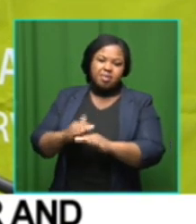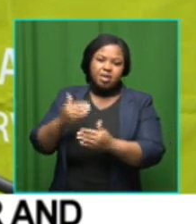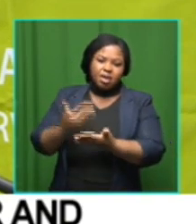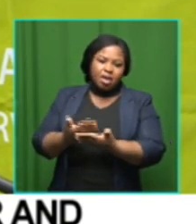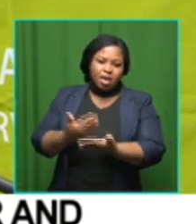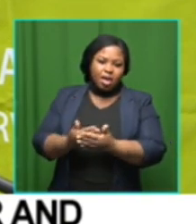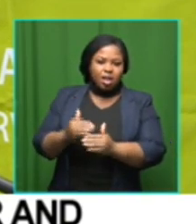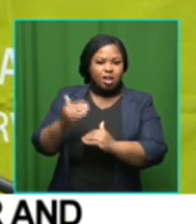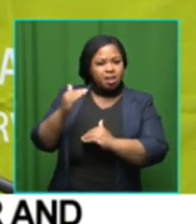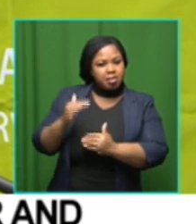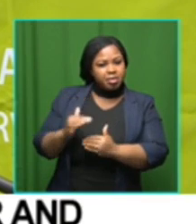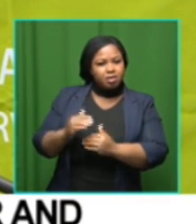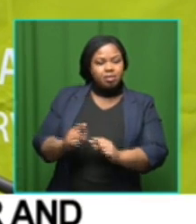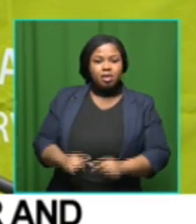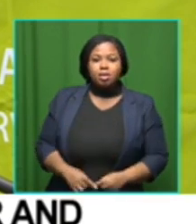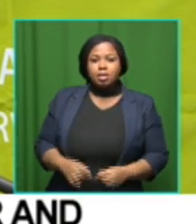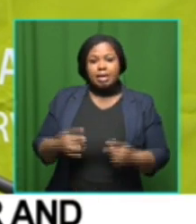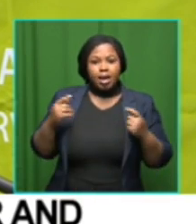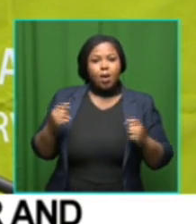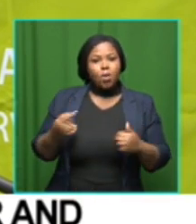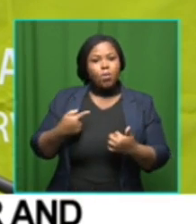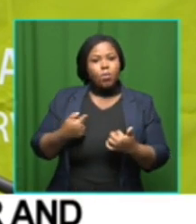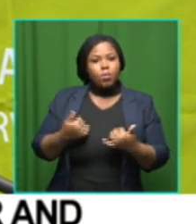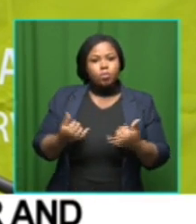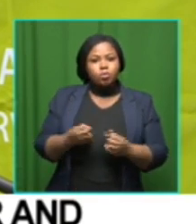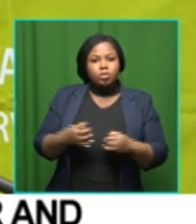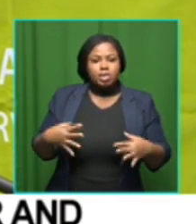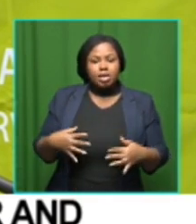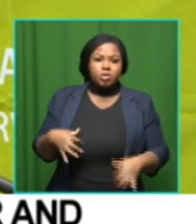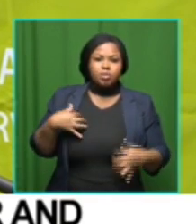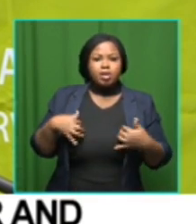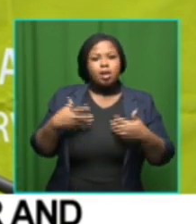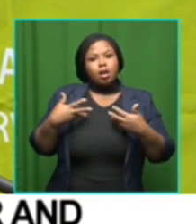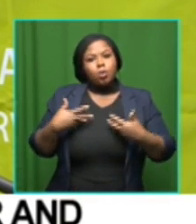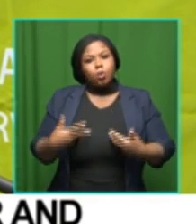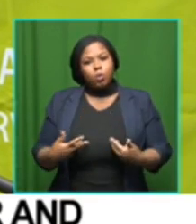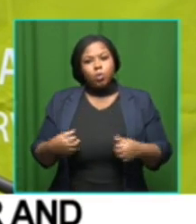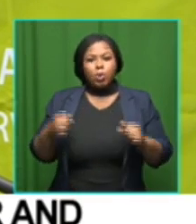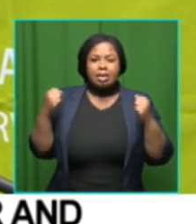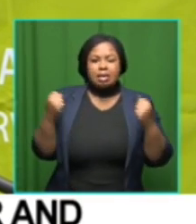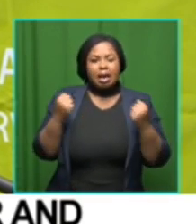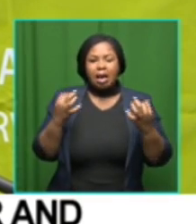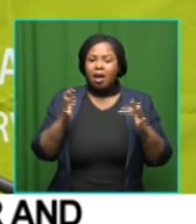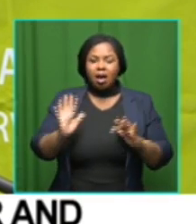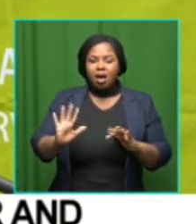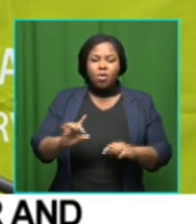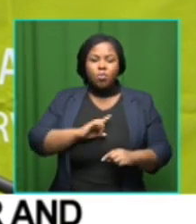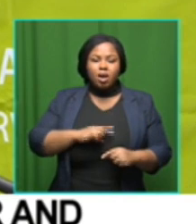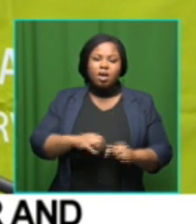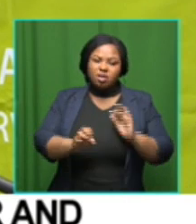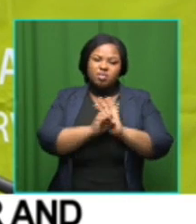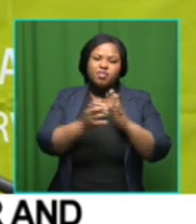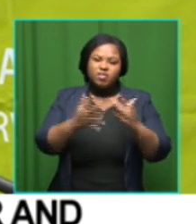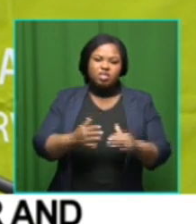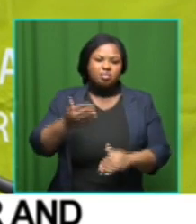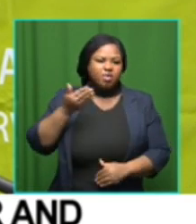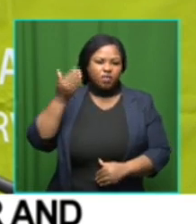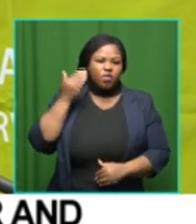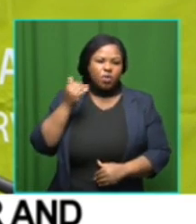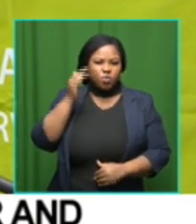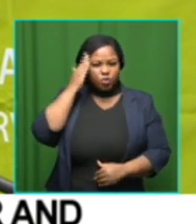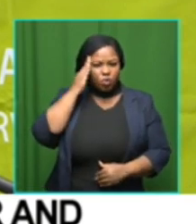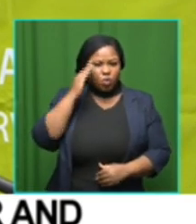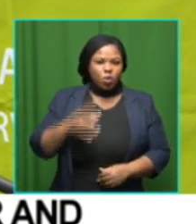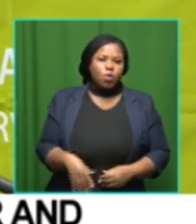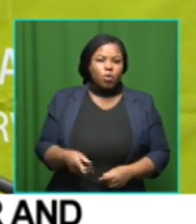not yet started to celebrate, but it has indicated in terms of the recent times that we are now reporting very fewer